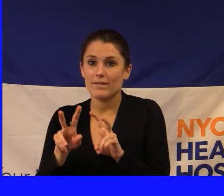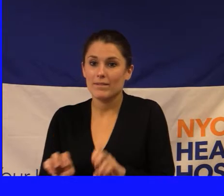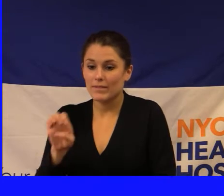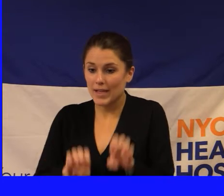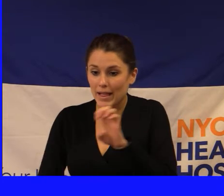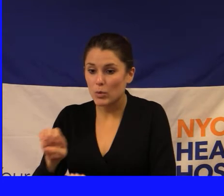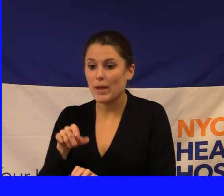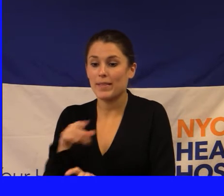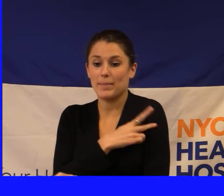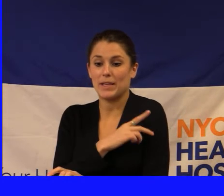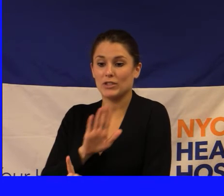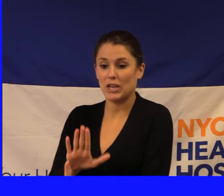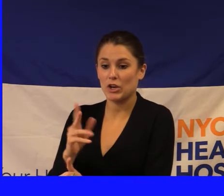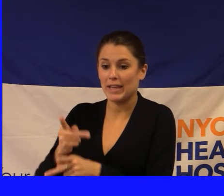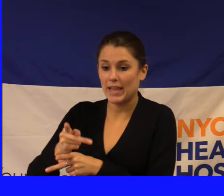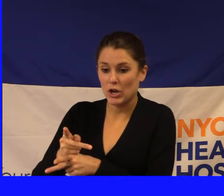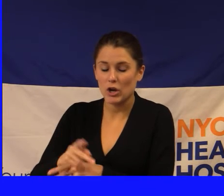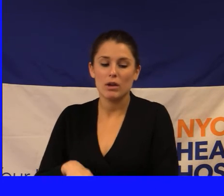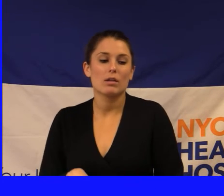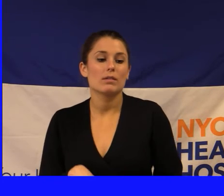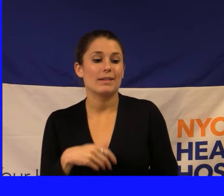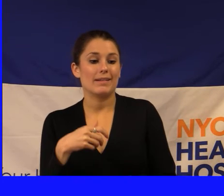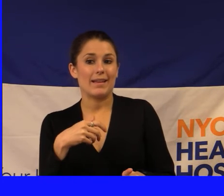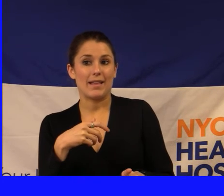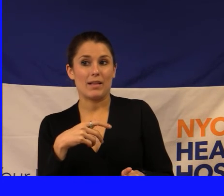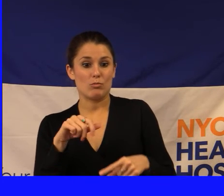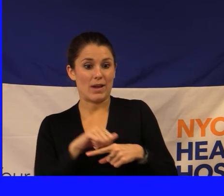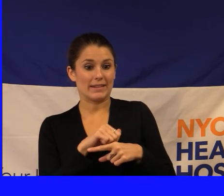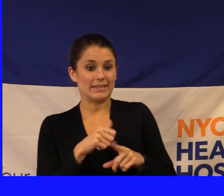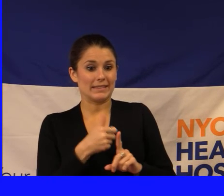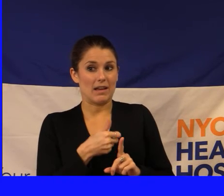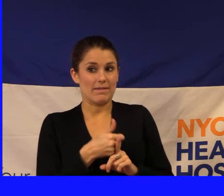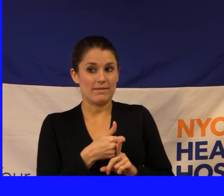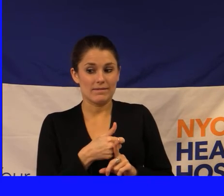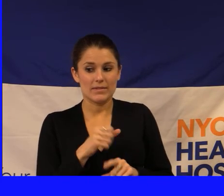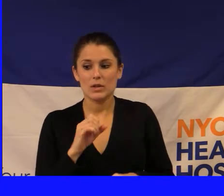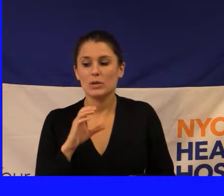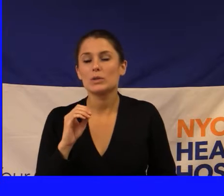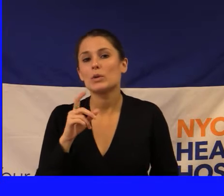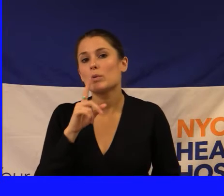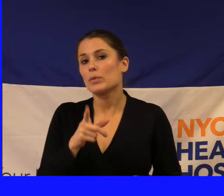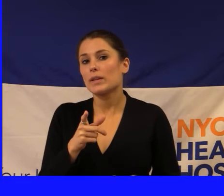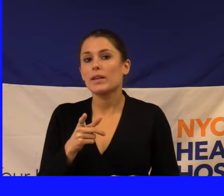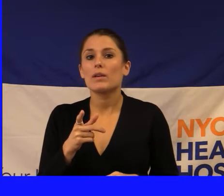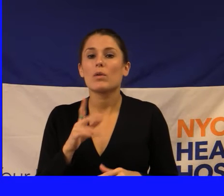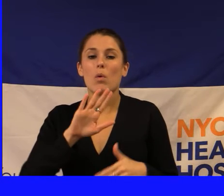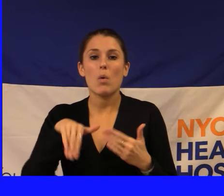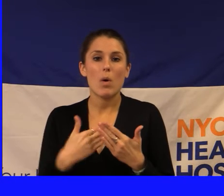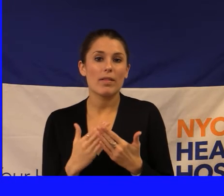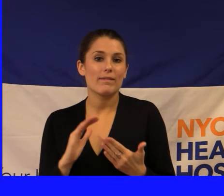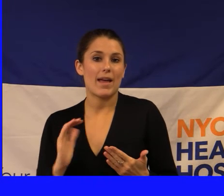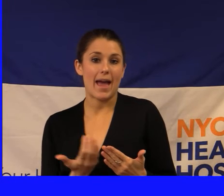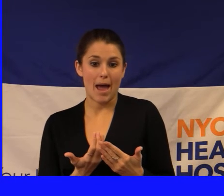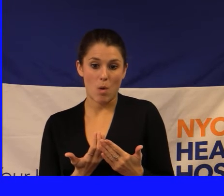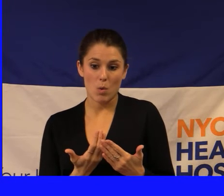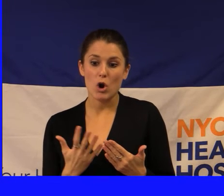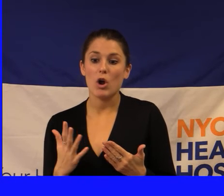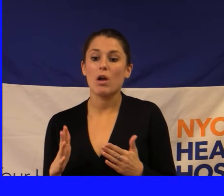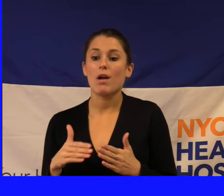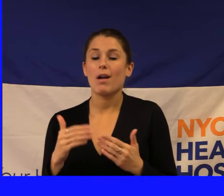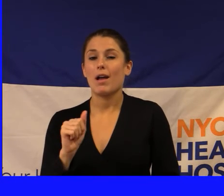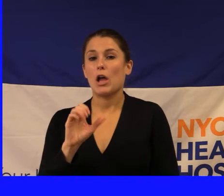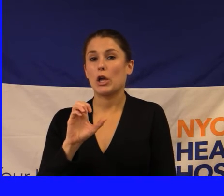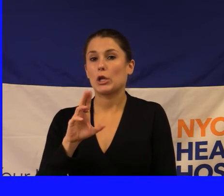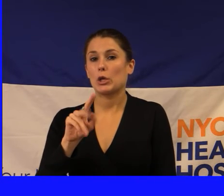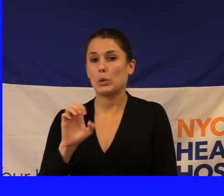as a practice, and see where their gaps are. But I think ultimately, certainly all our acute facilities need to